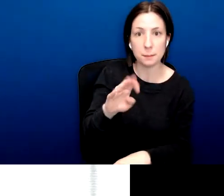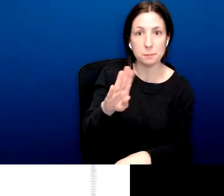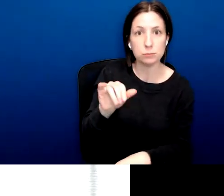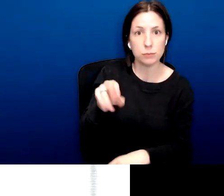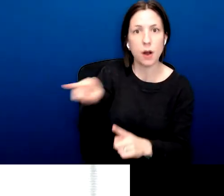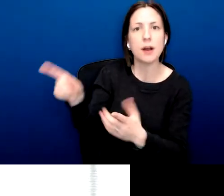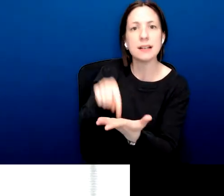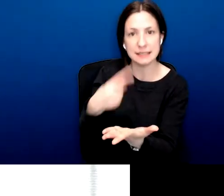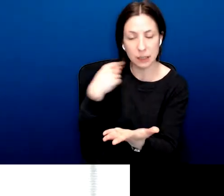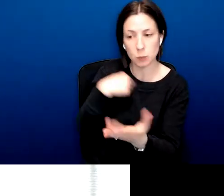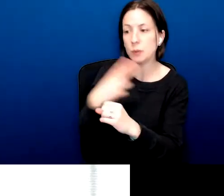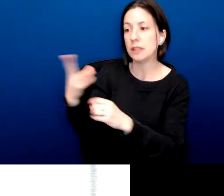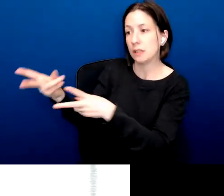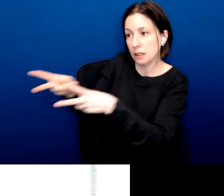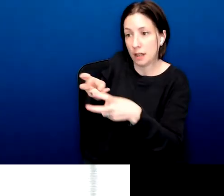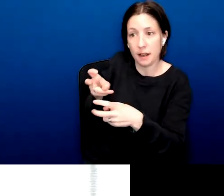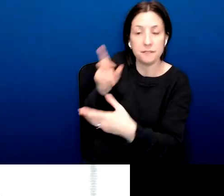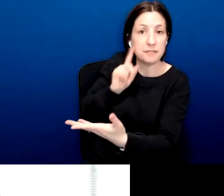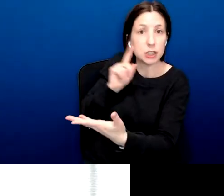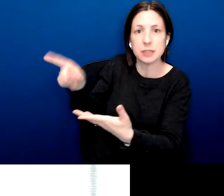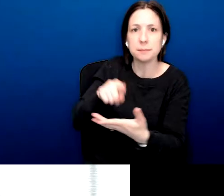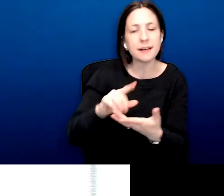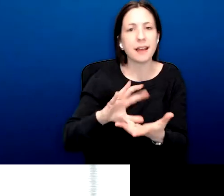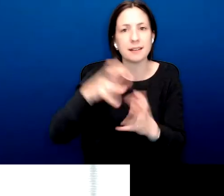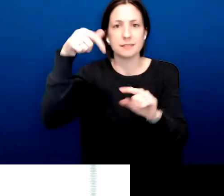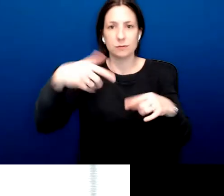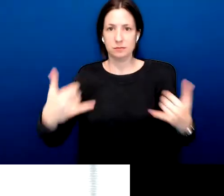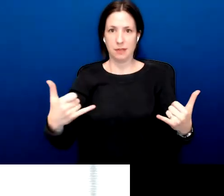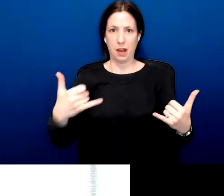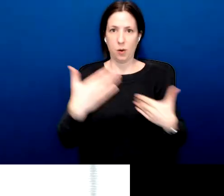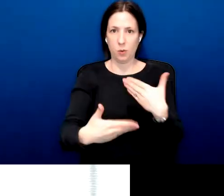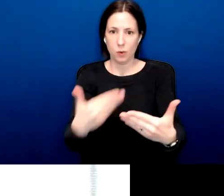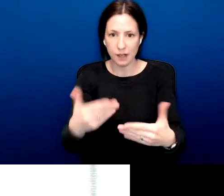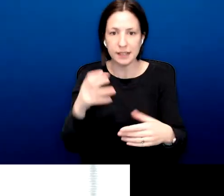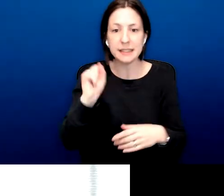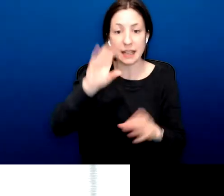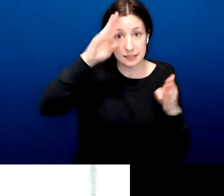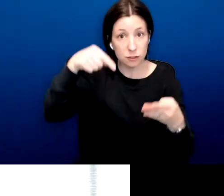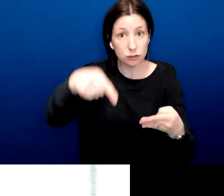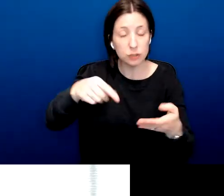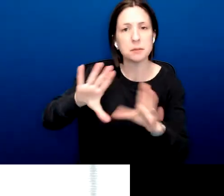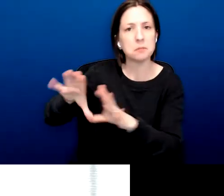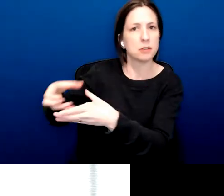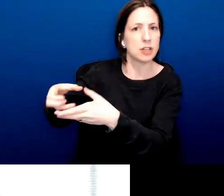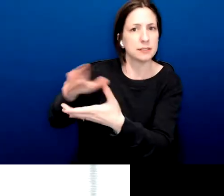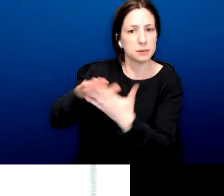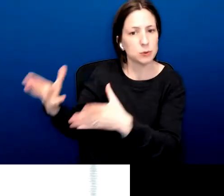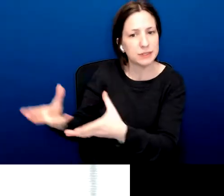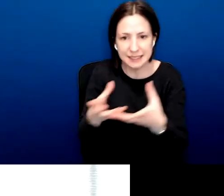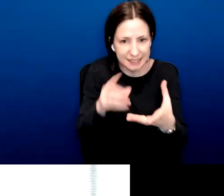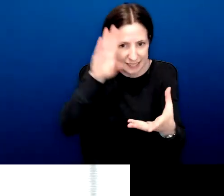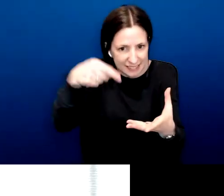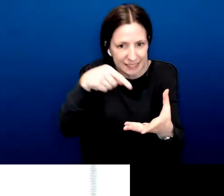status quo, examining change as a collective bottom-up process, centering marginalized communities, and it's neither utopian